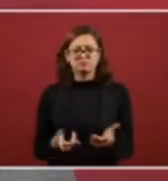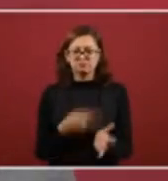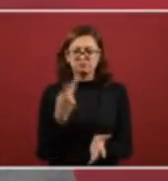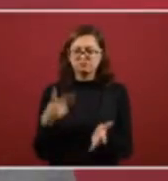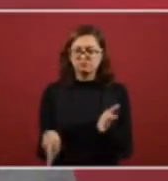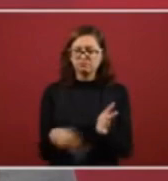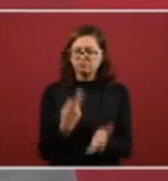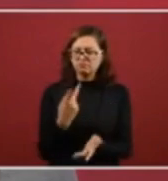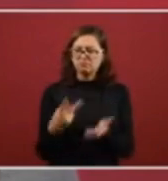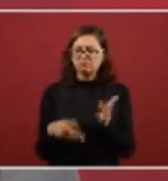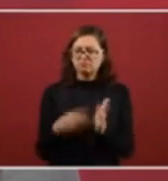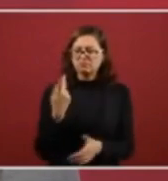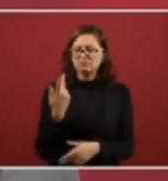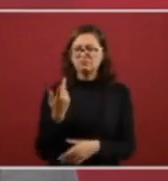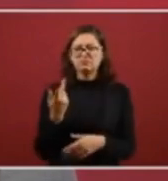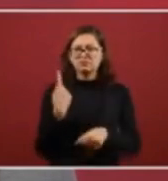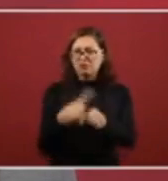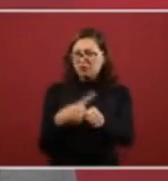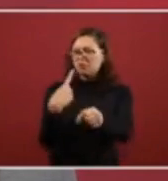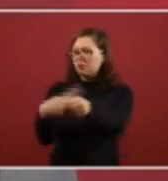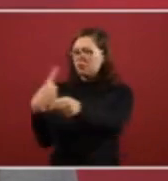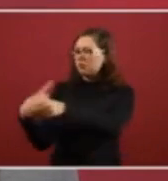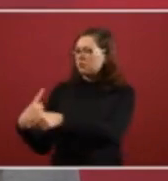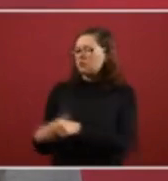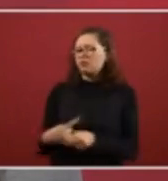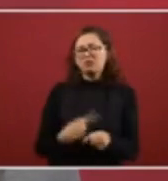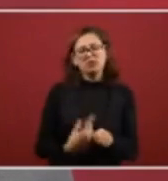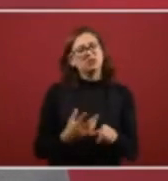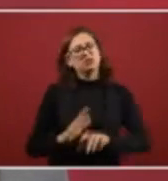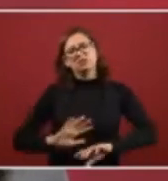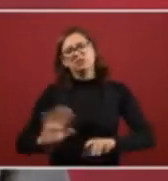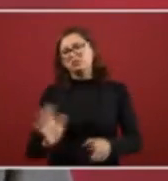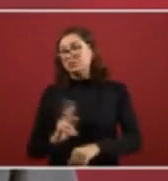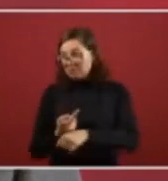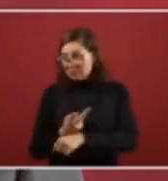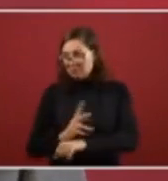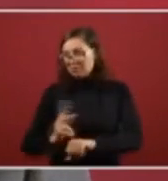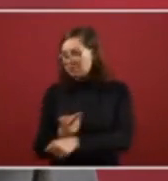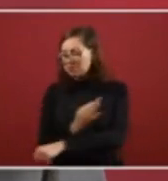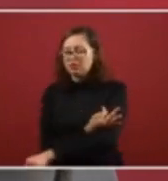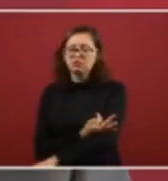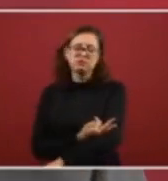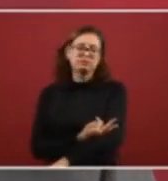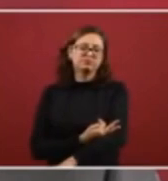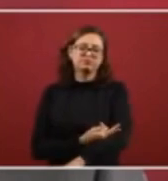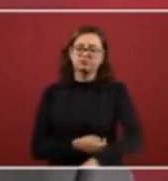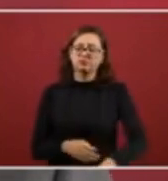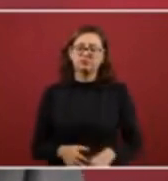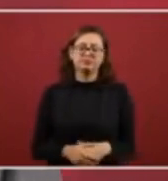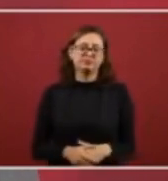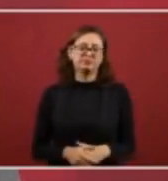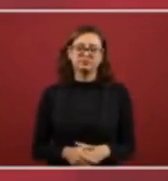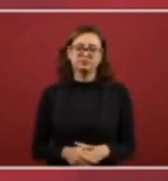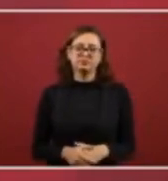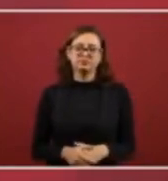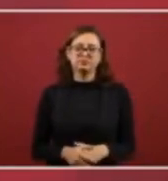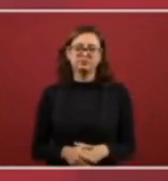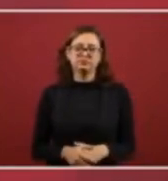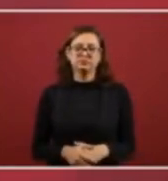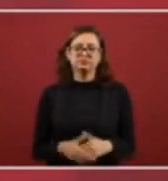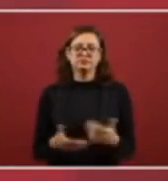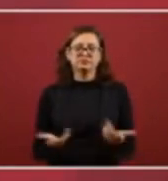To be attending this problems this way. We have